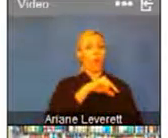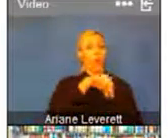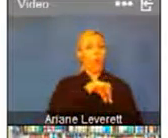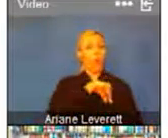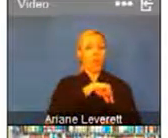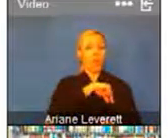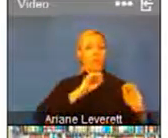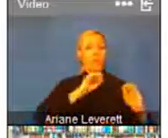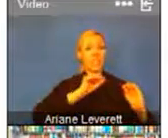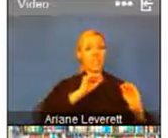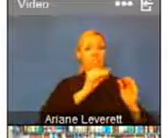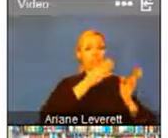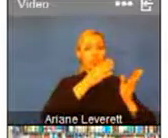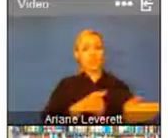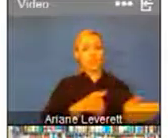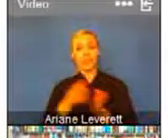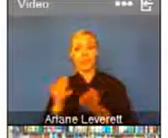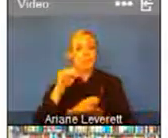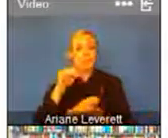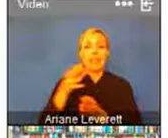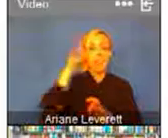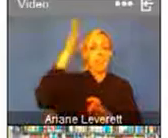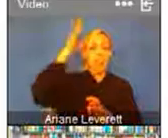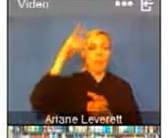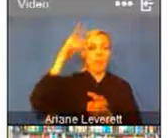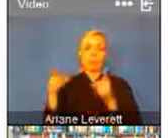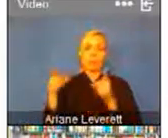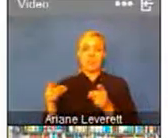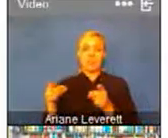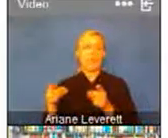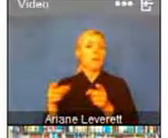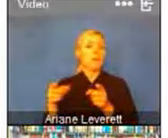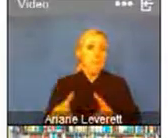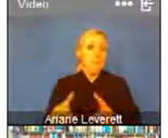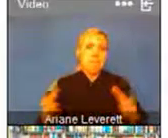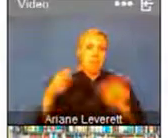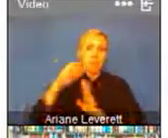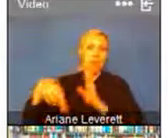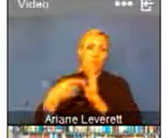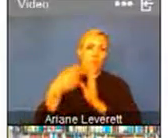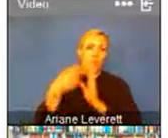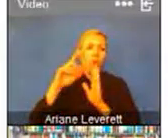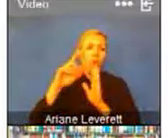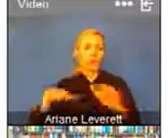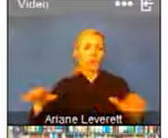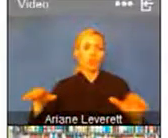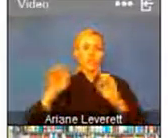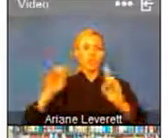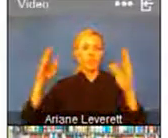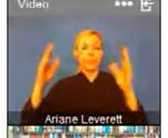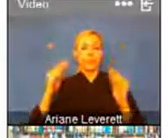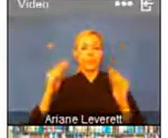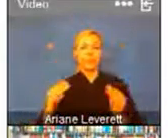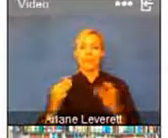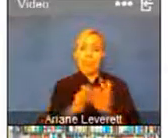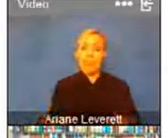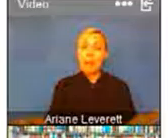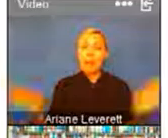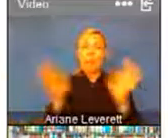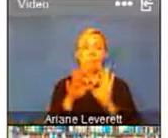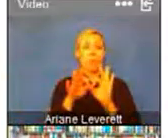years. This means all the connections in the brain, all the synapses are by 100% completed after the age